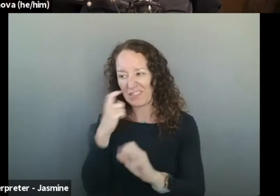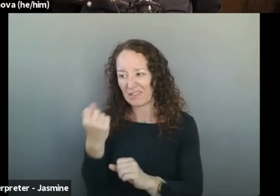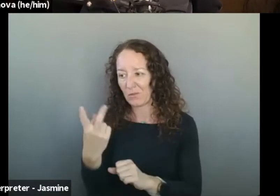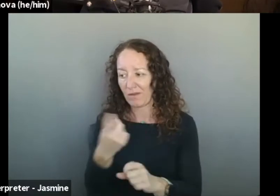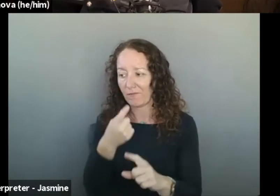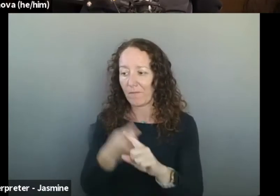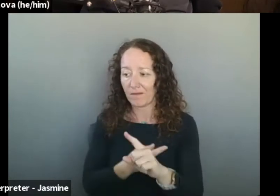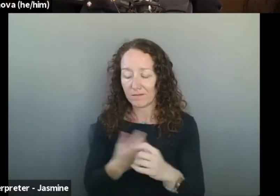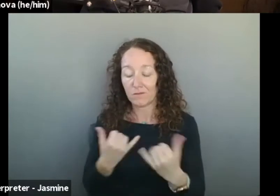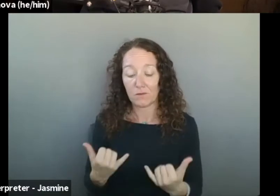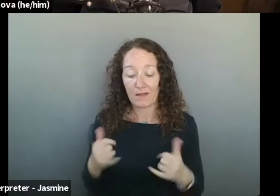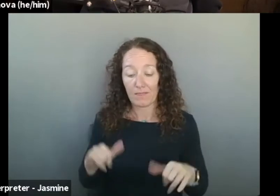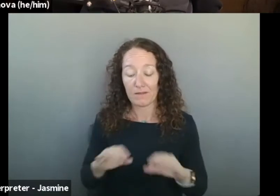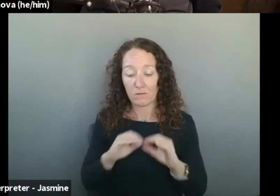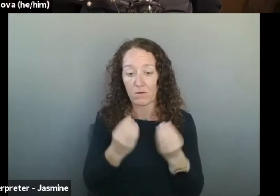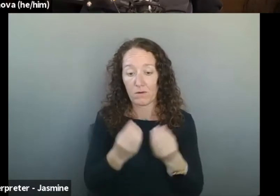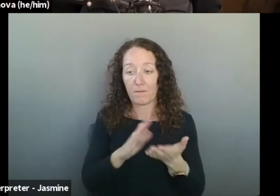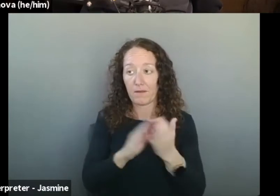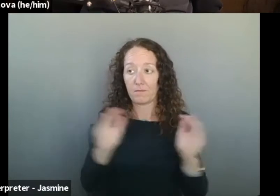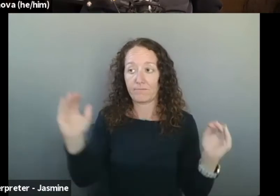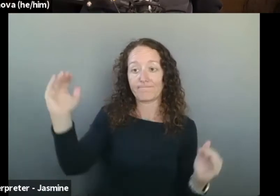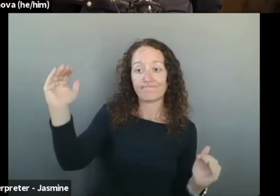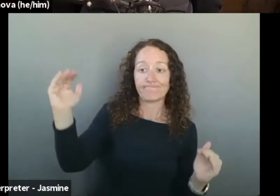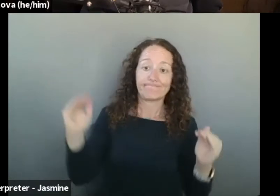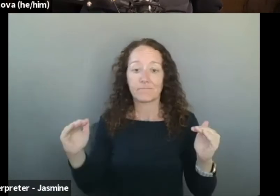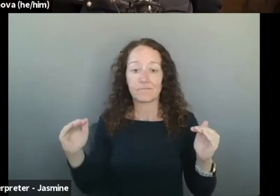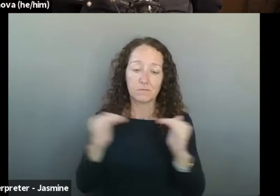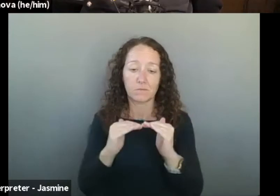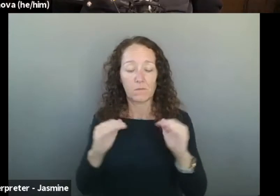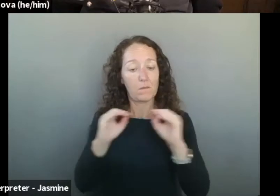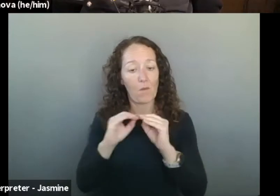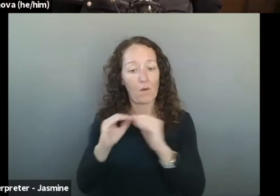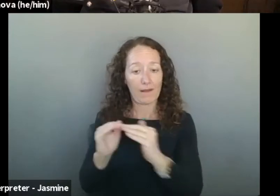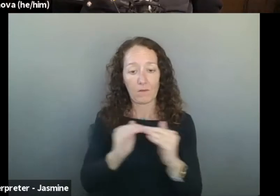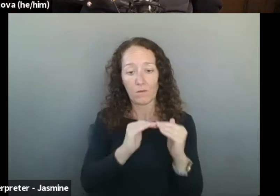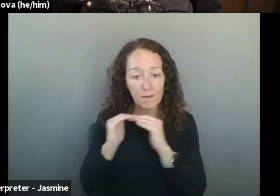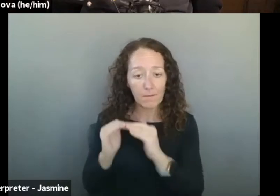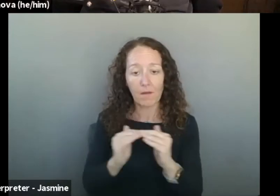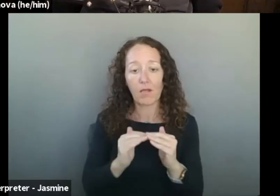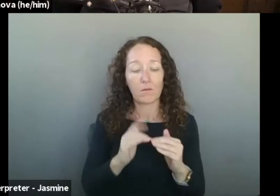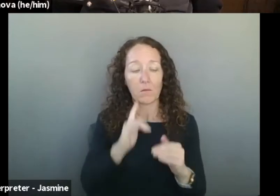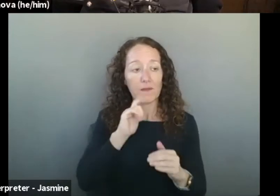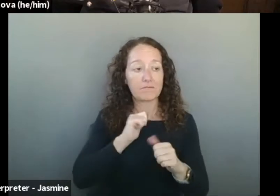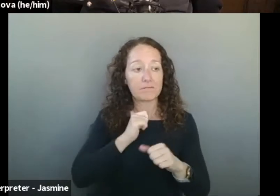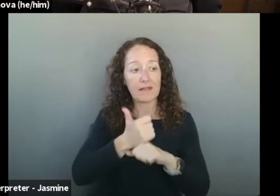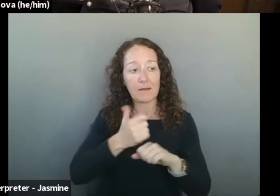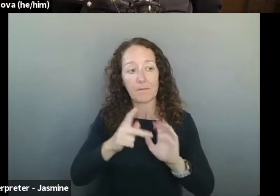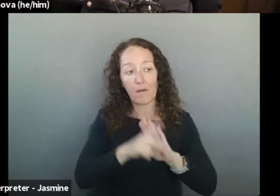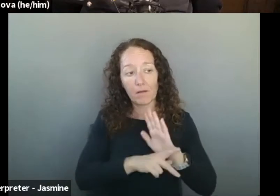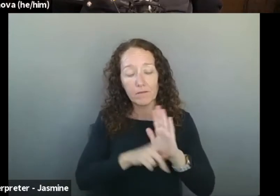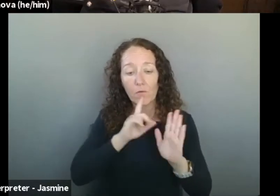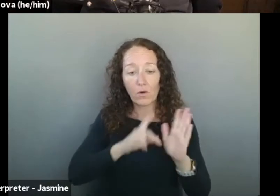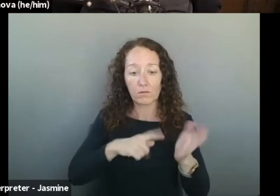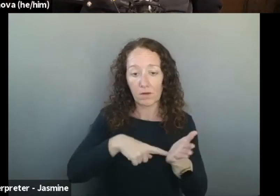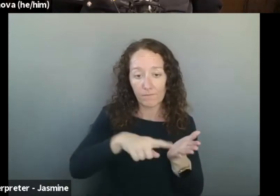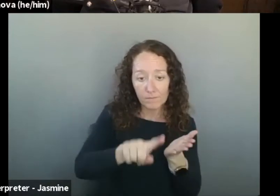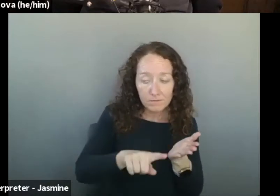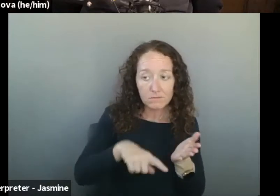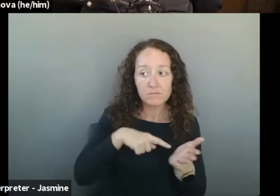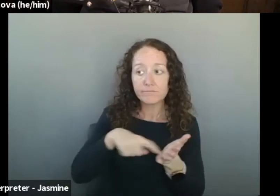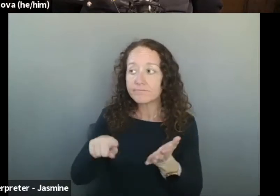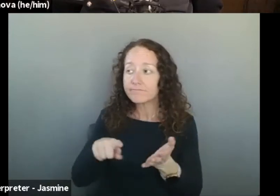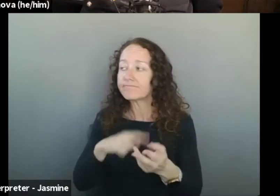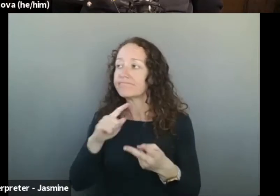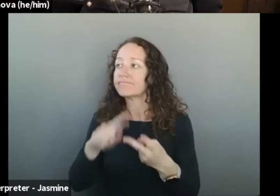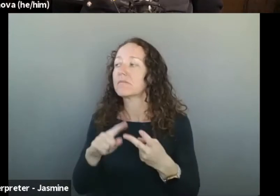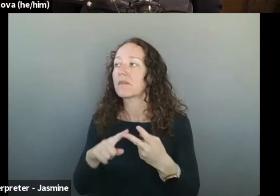our organization more equitable, that we've developed compensation policies, and a lot has